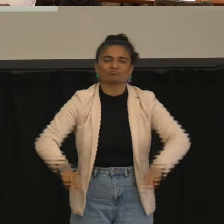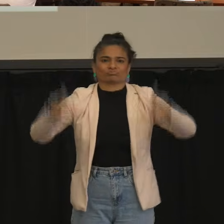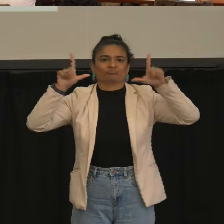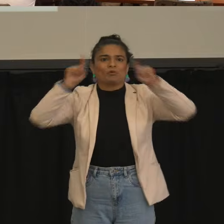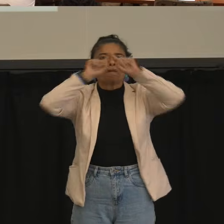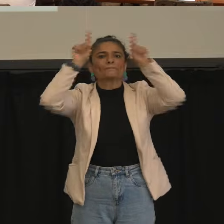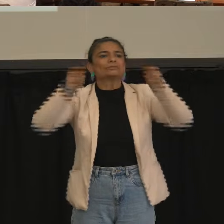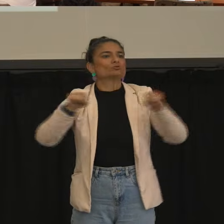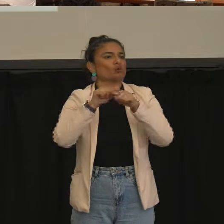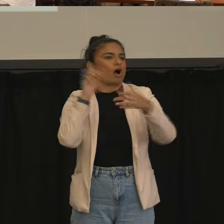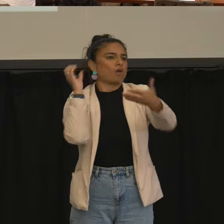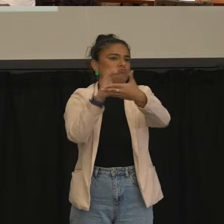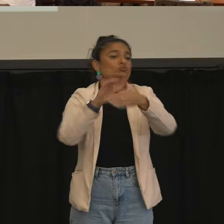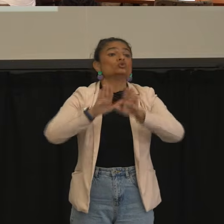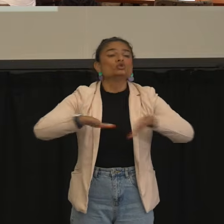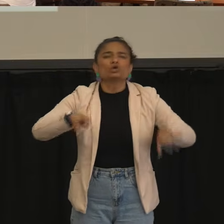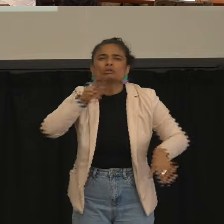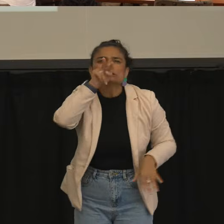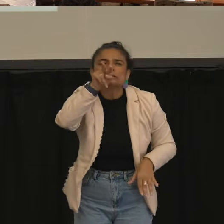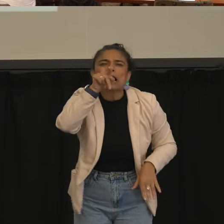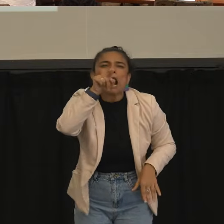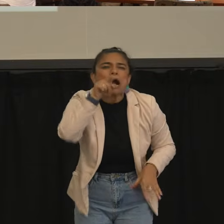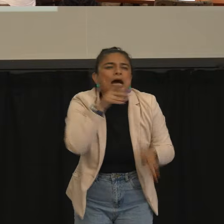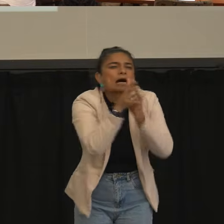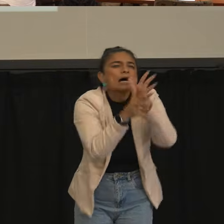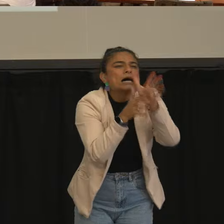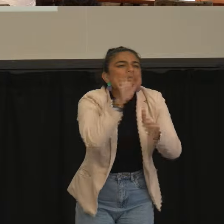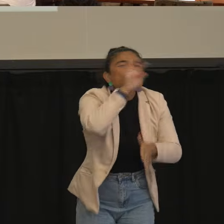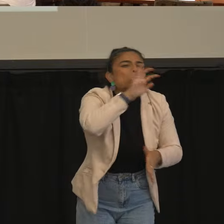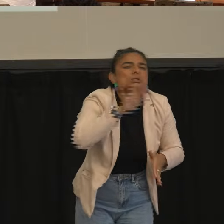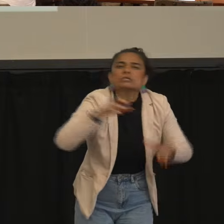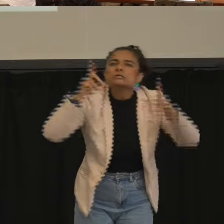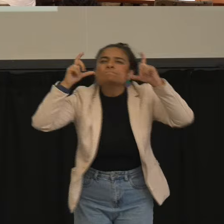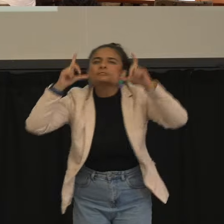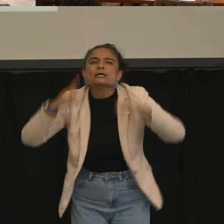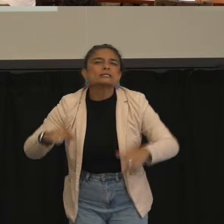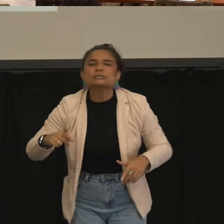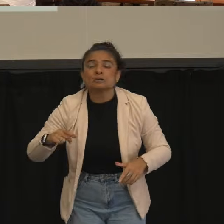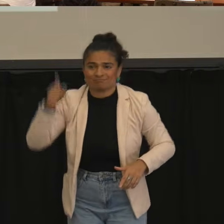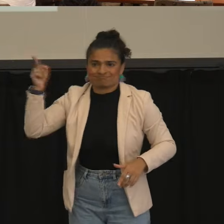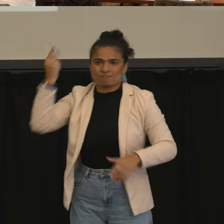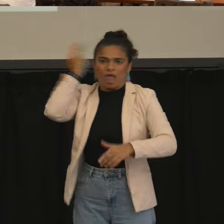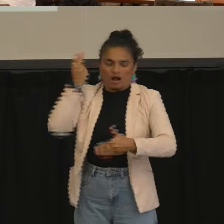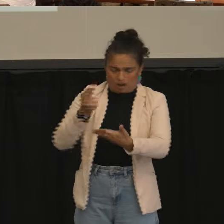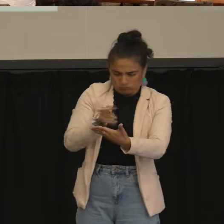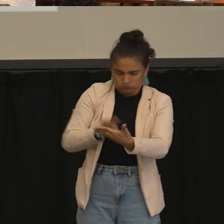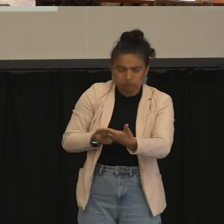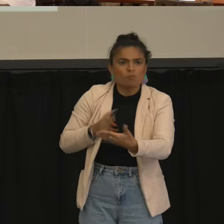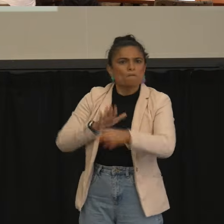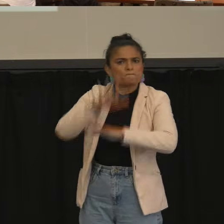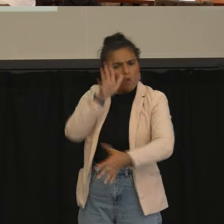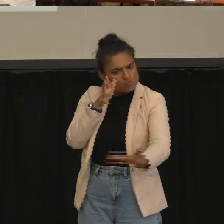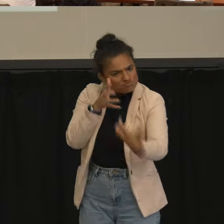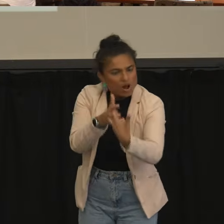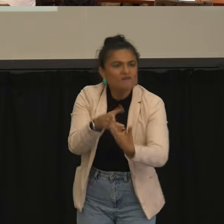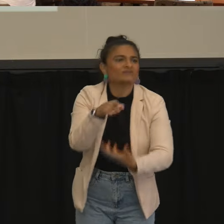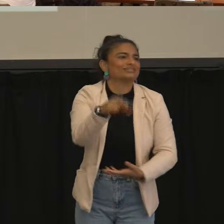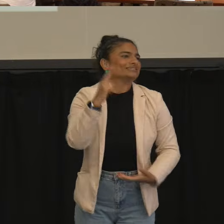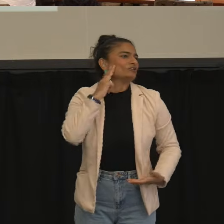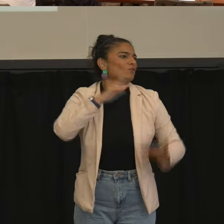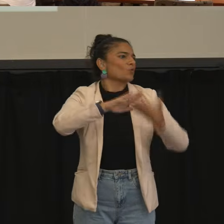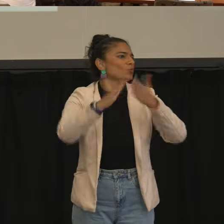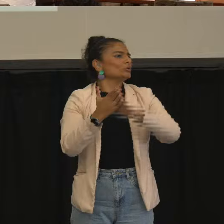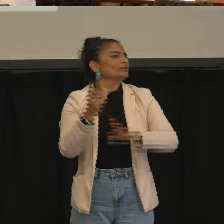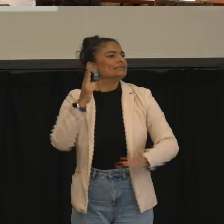illustrations, etc. So she drafts the illustrations. So she's an illustrator and a graphic designer, and she drafts illustrations to